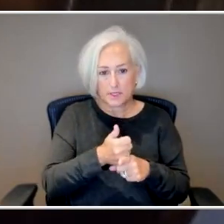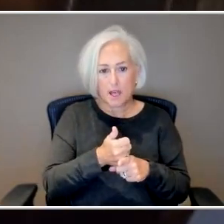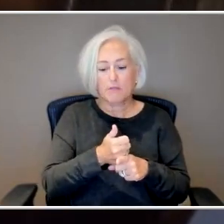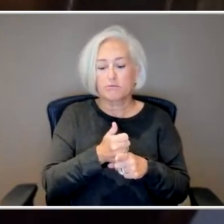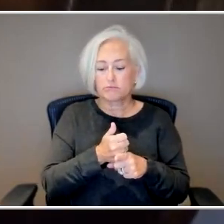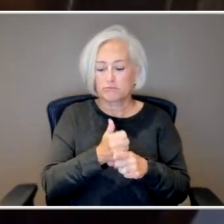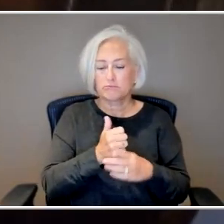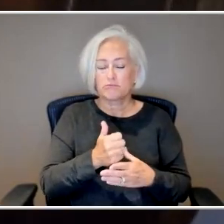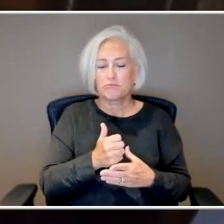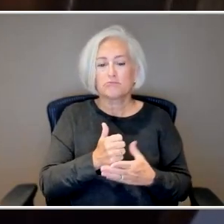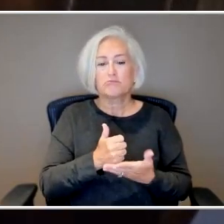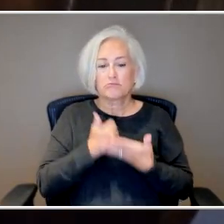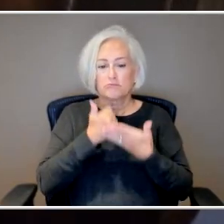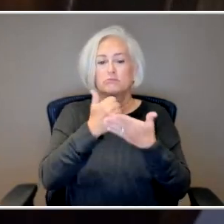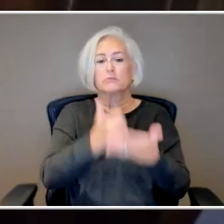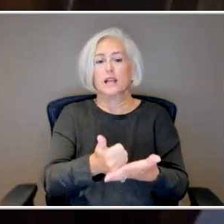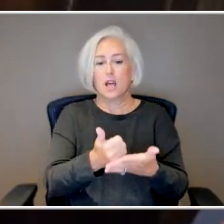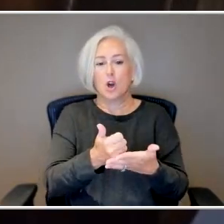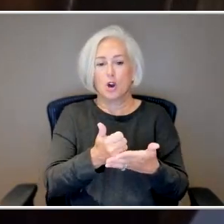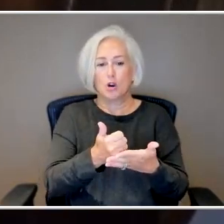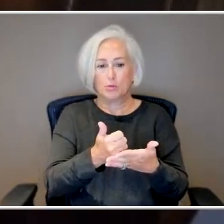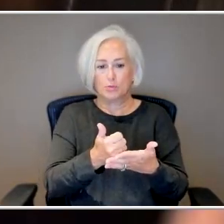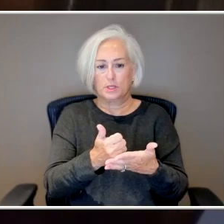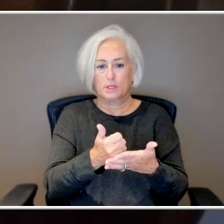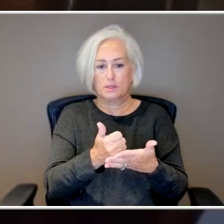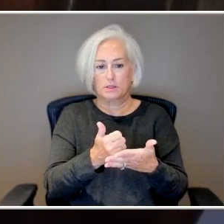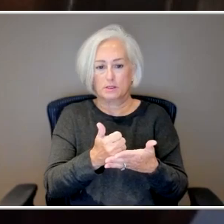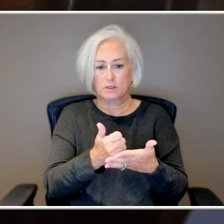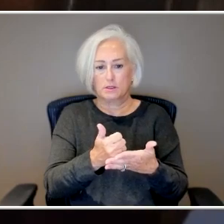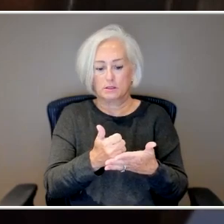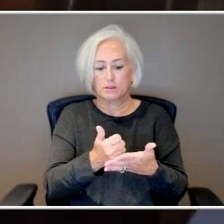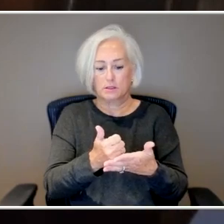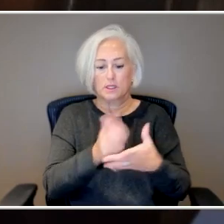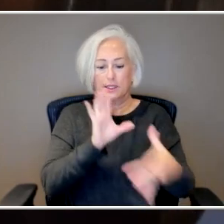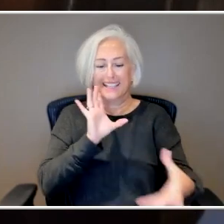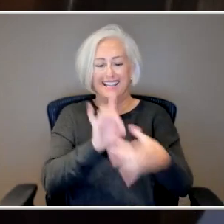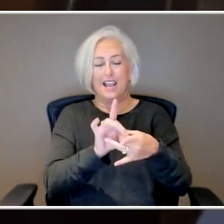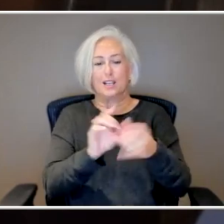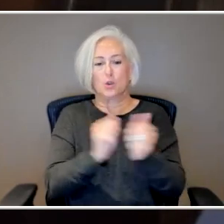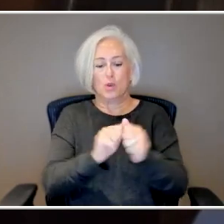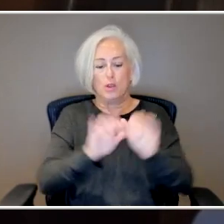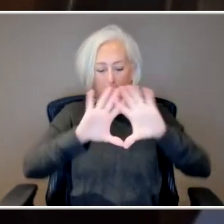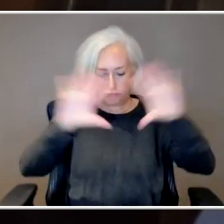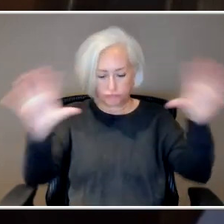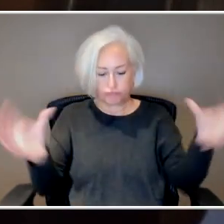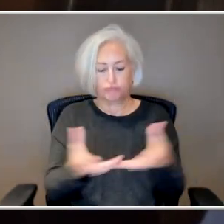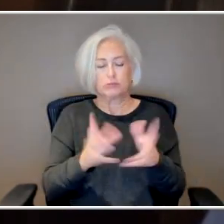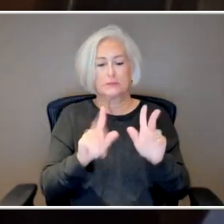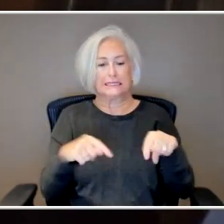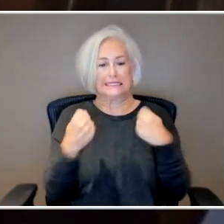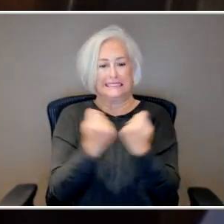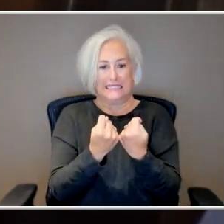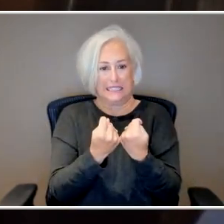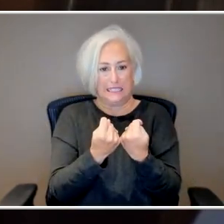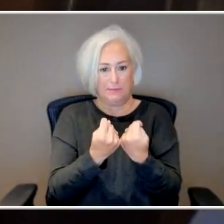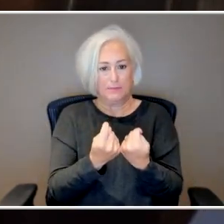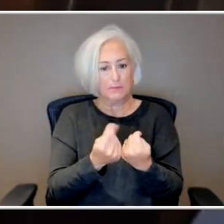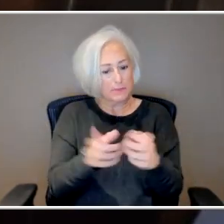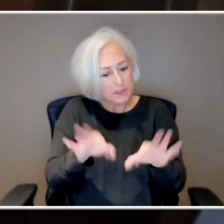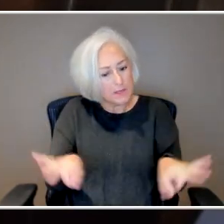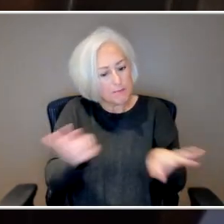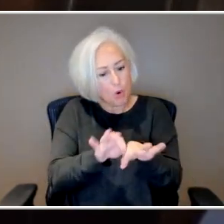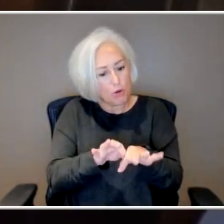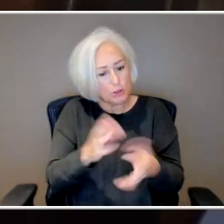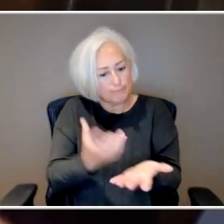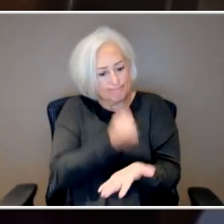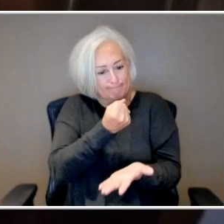with, like he said, the whole team. And to utilize the whole team is extremely important